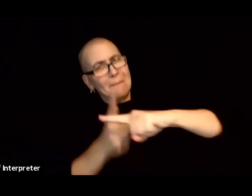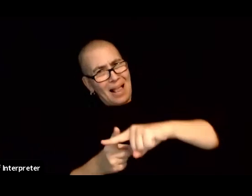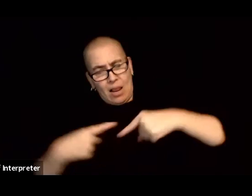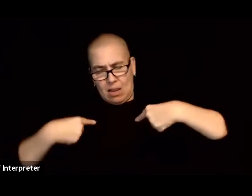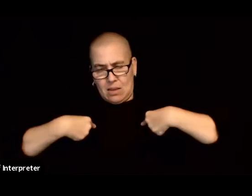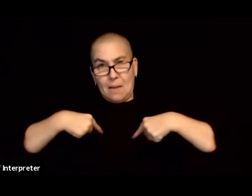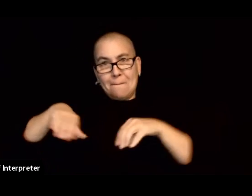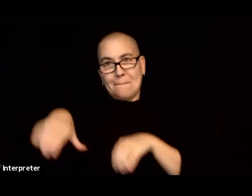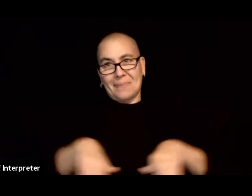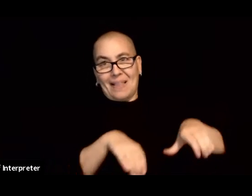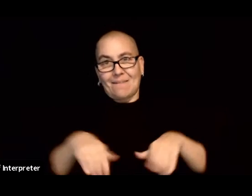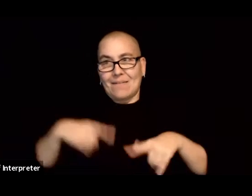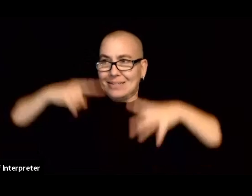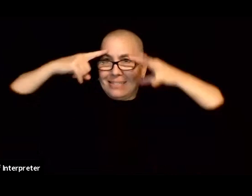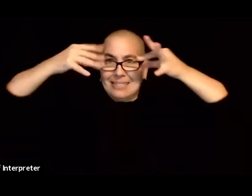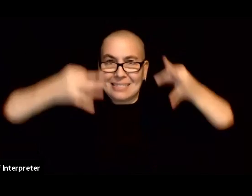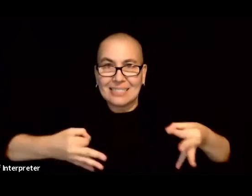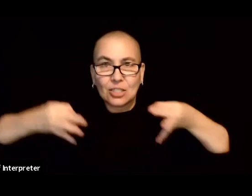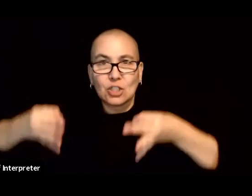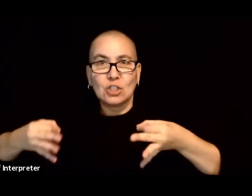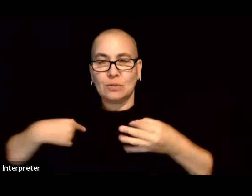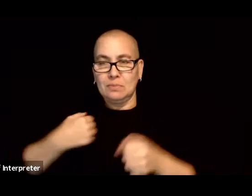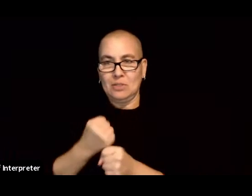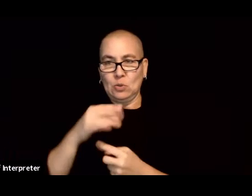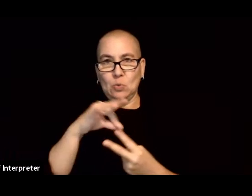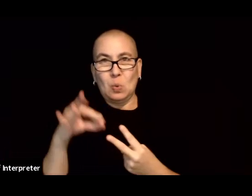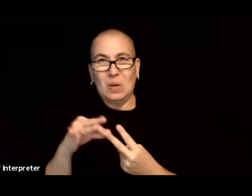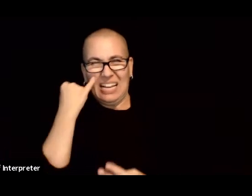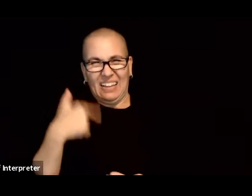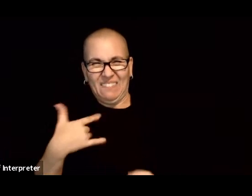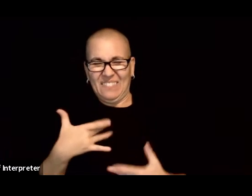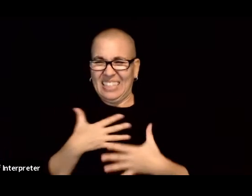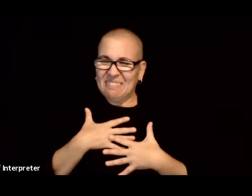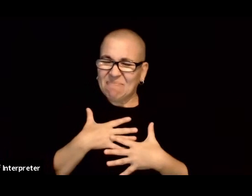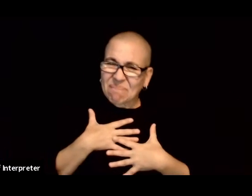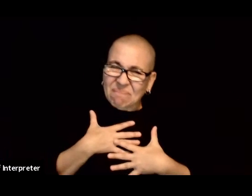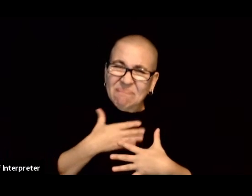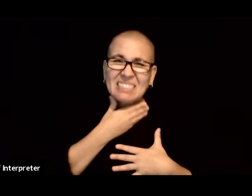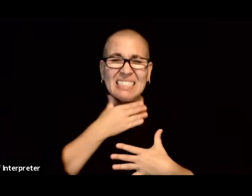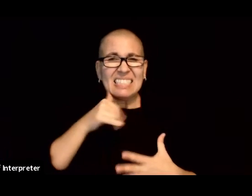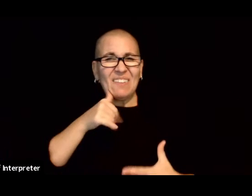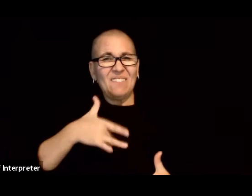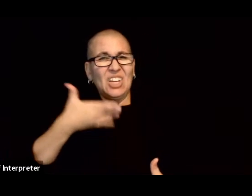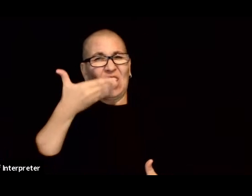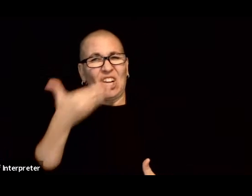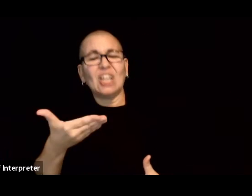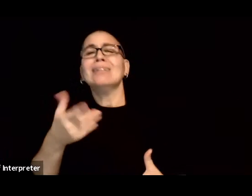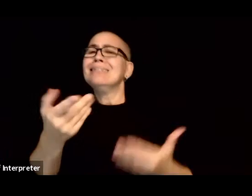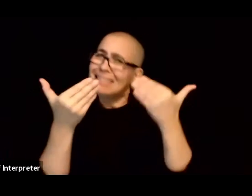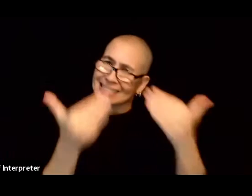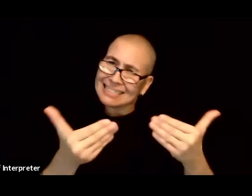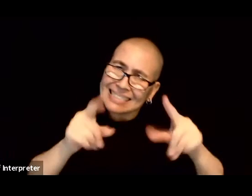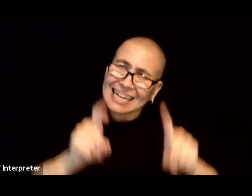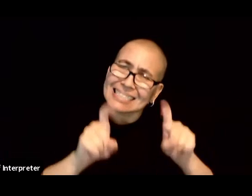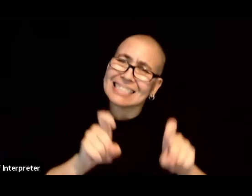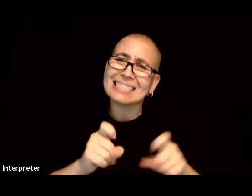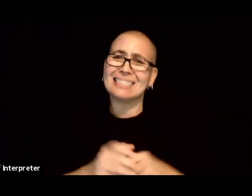need people who have been told that they are contacts of people who've tested positive,